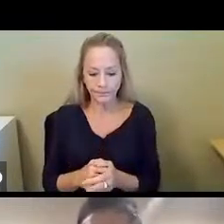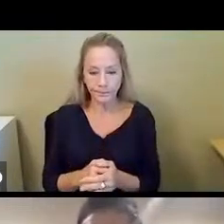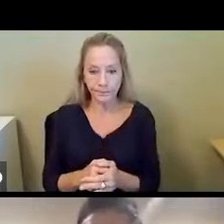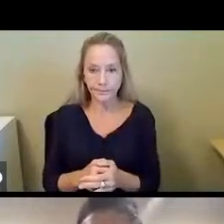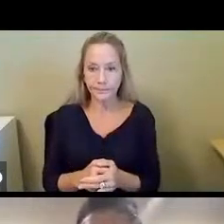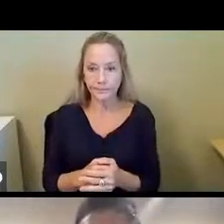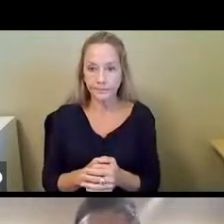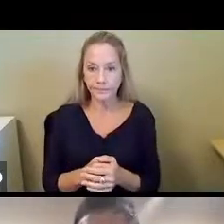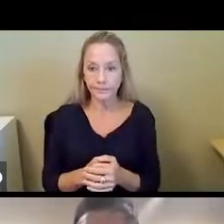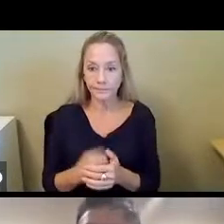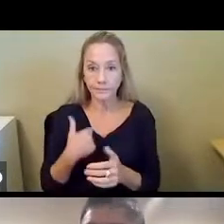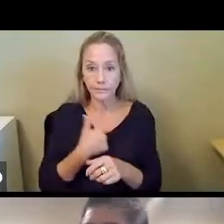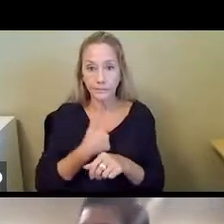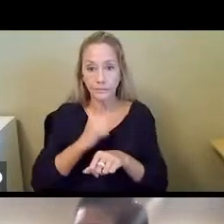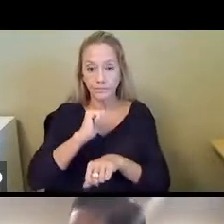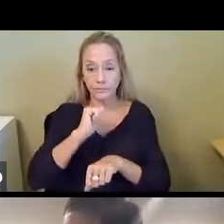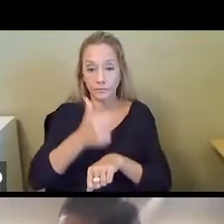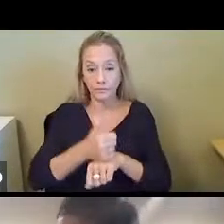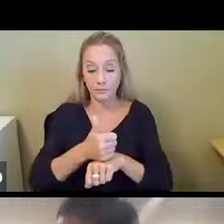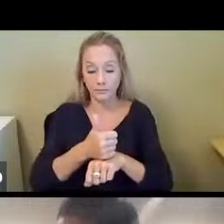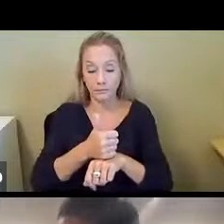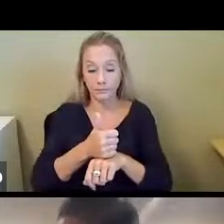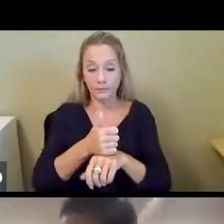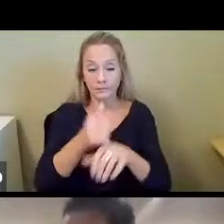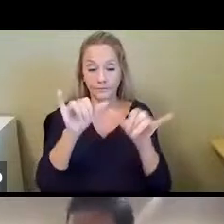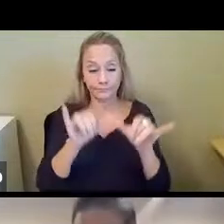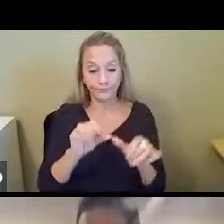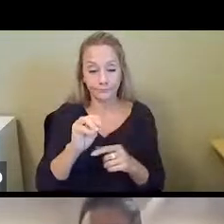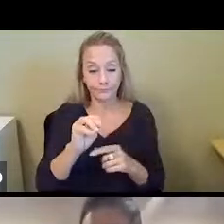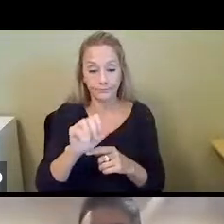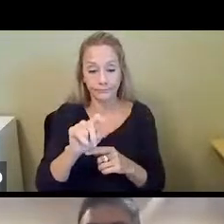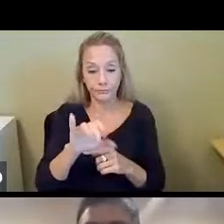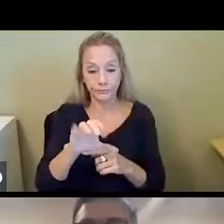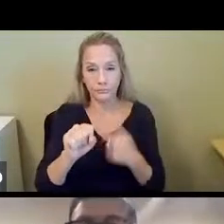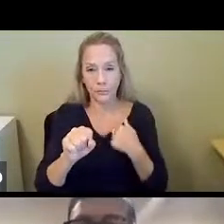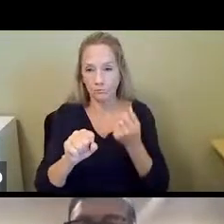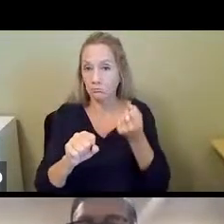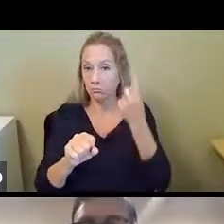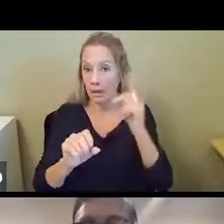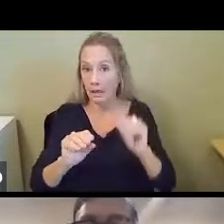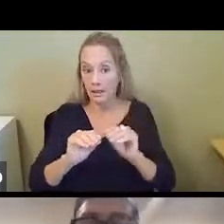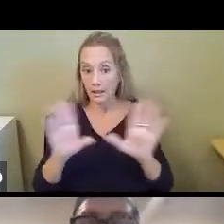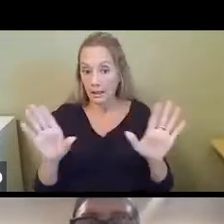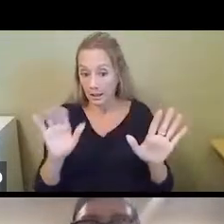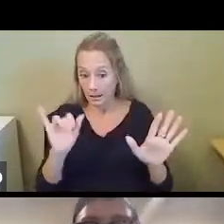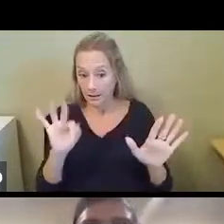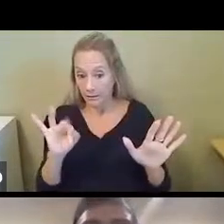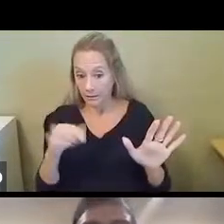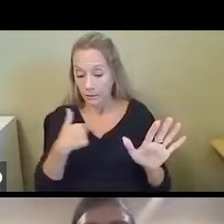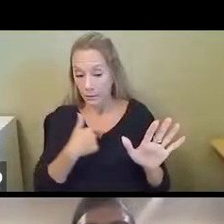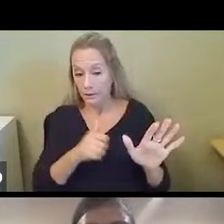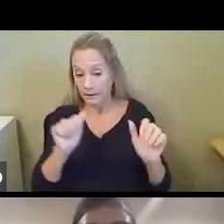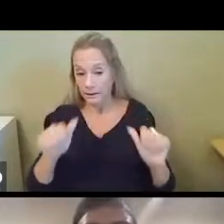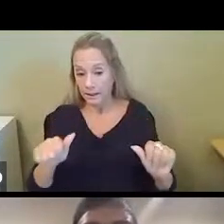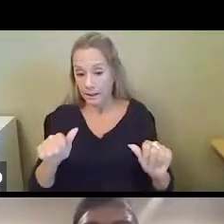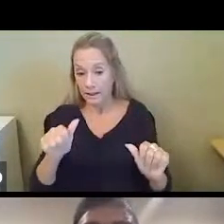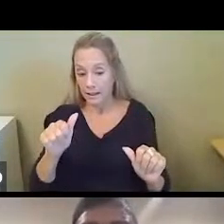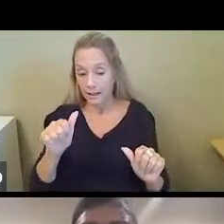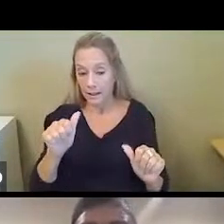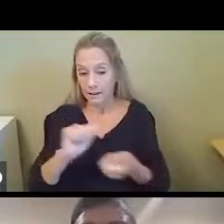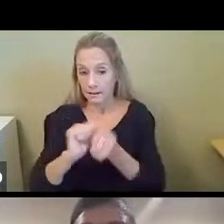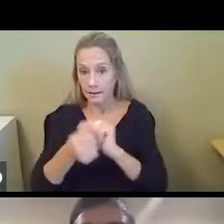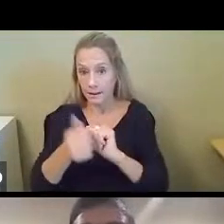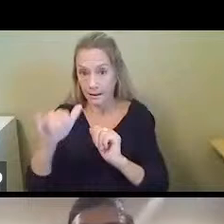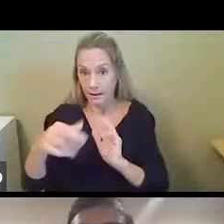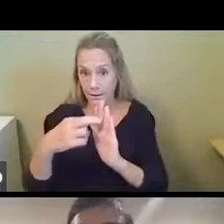So, and again, when we set up metrics, we'll have a very clear understanding of when that may be able to be lifted. I know that